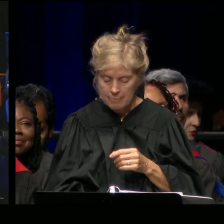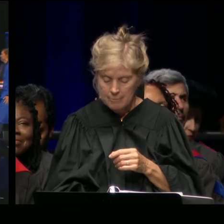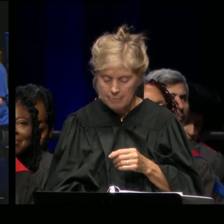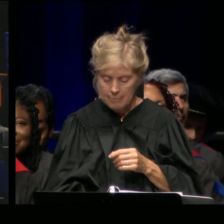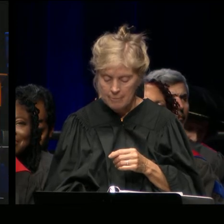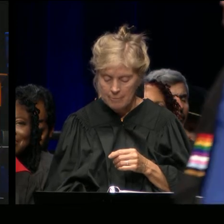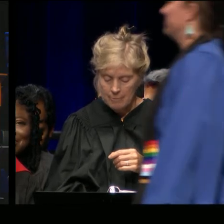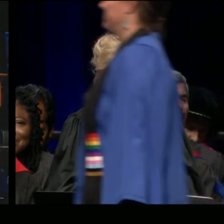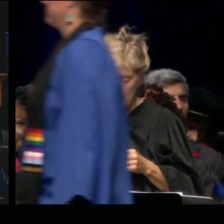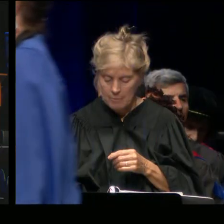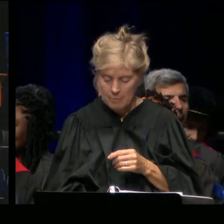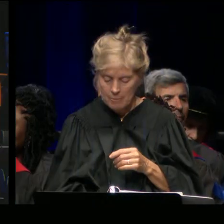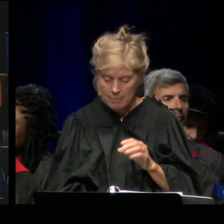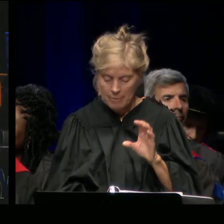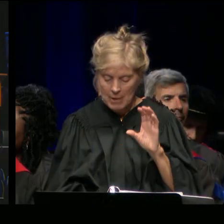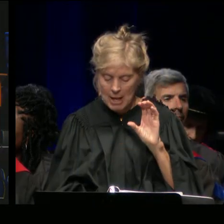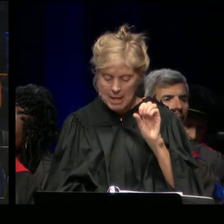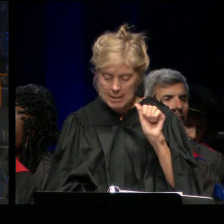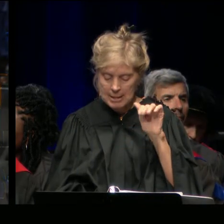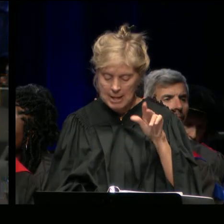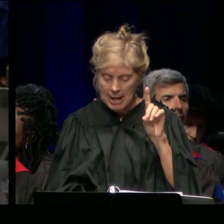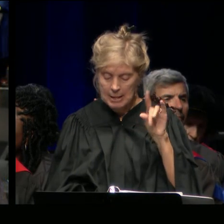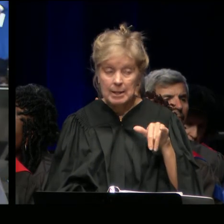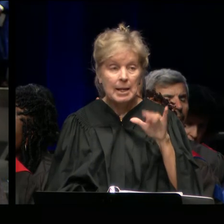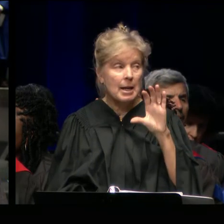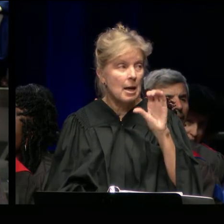Sandy Carpenter.